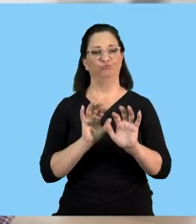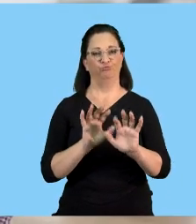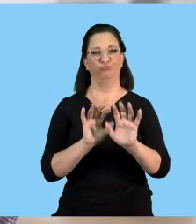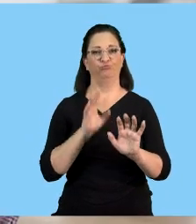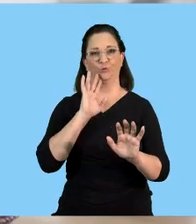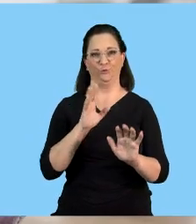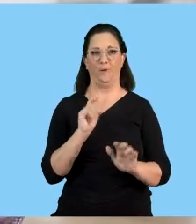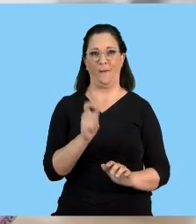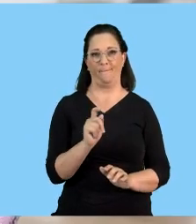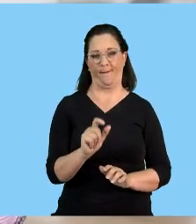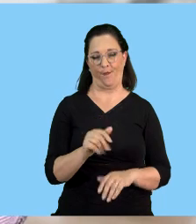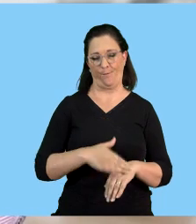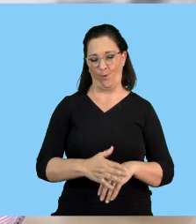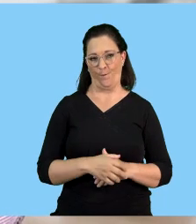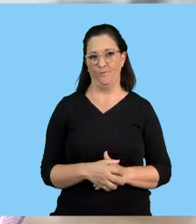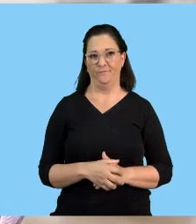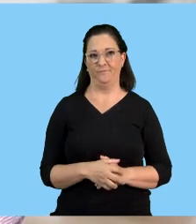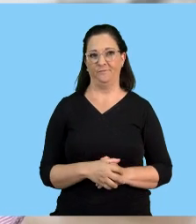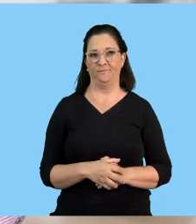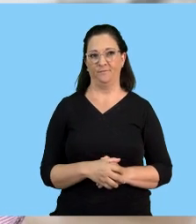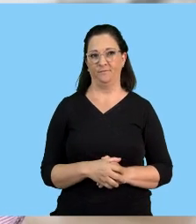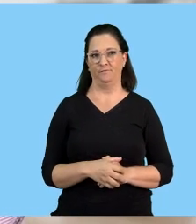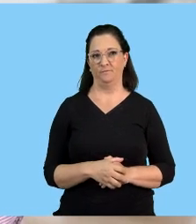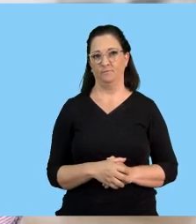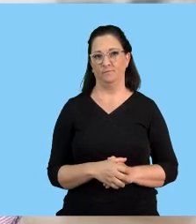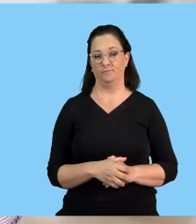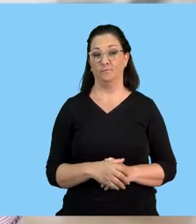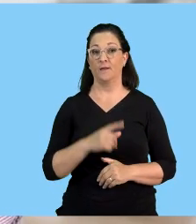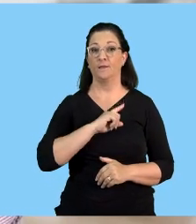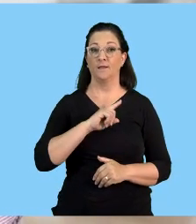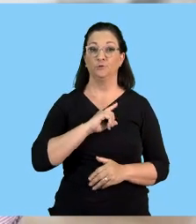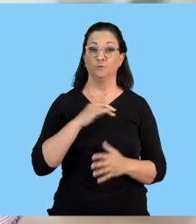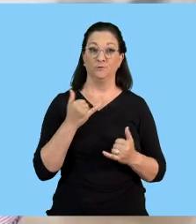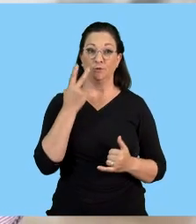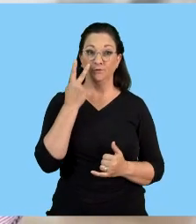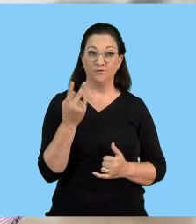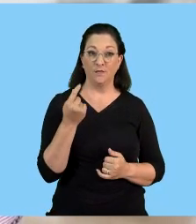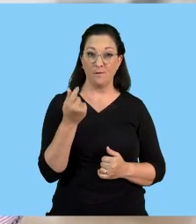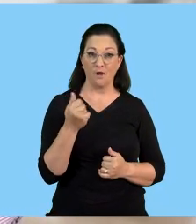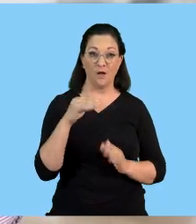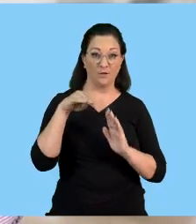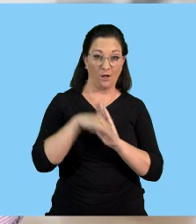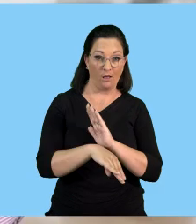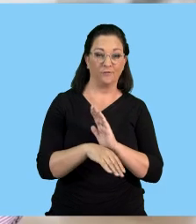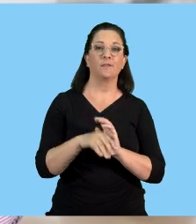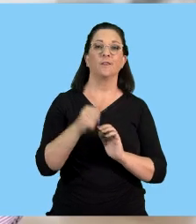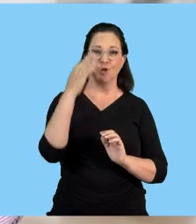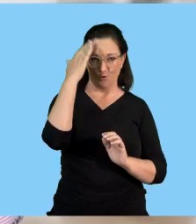more and more people coming to buy from us. So this is market penetration. The minute you see price reduction,